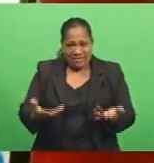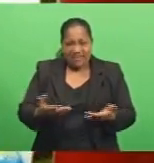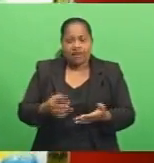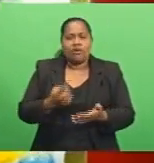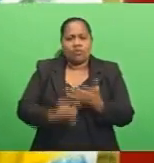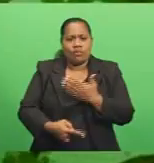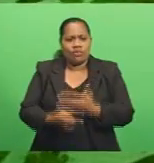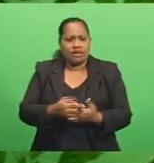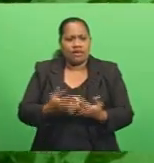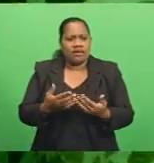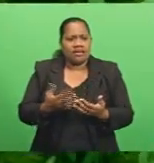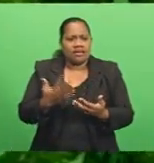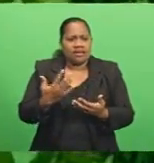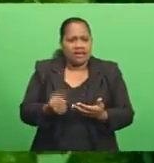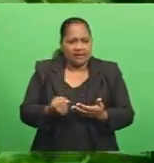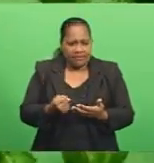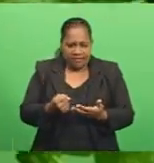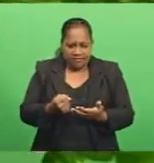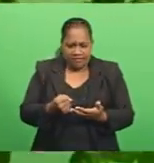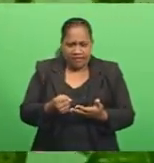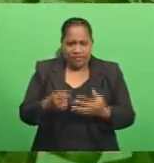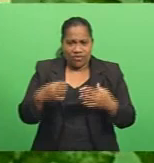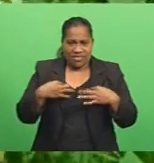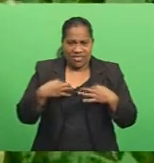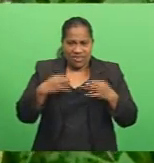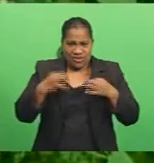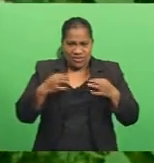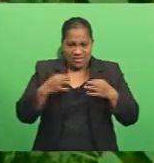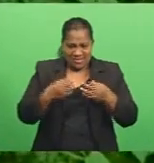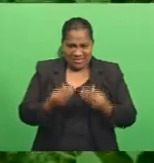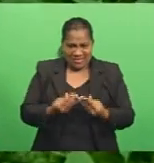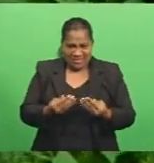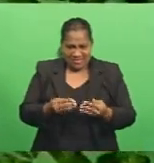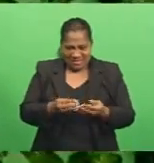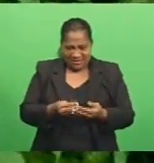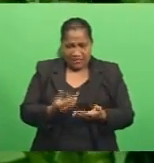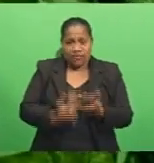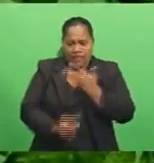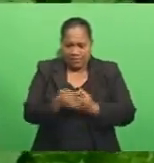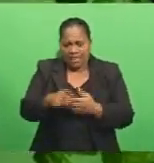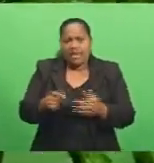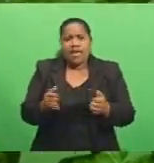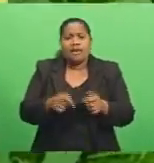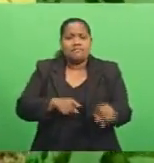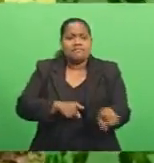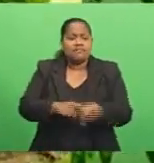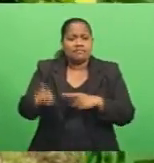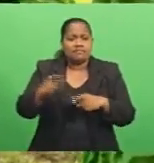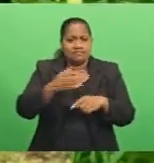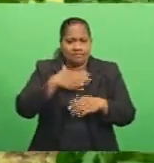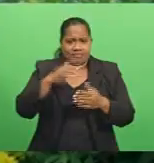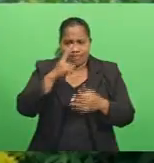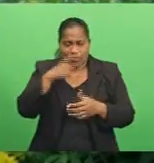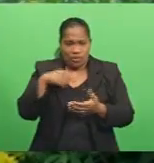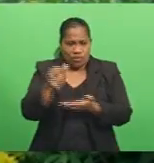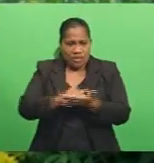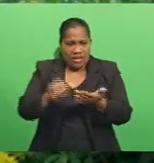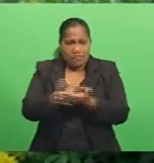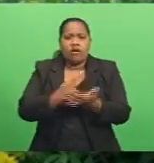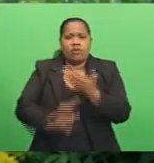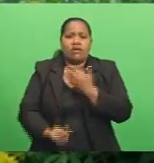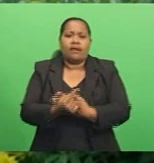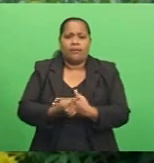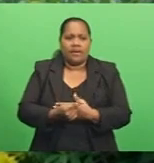applying of pressure to the fabric, and majority of my customers have witnessed that the fade has not